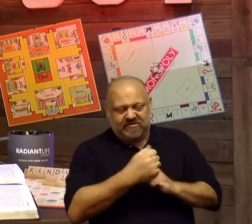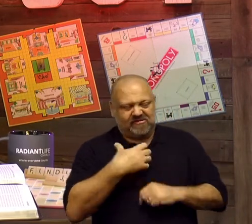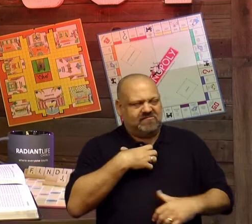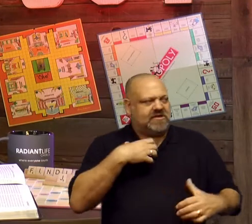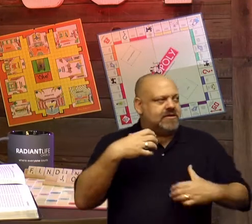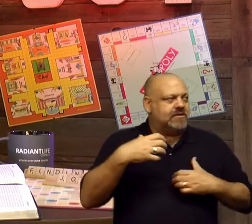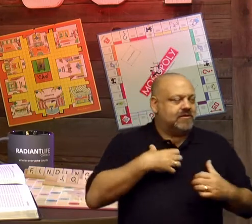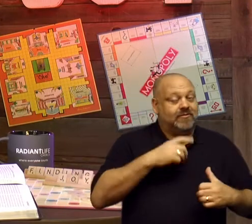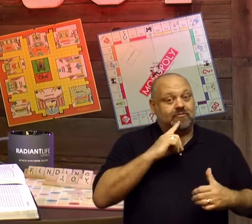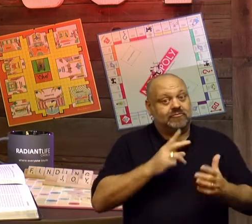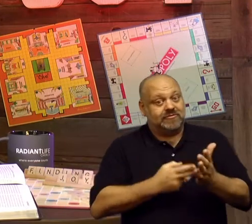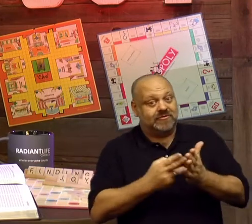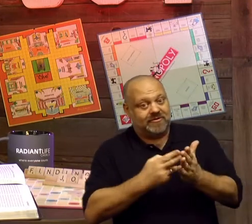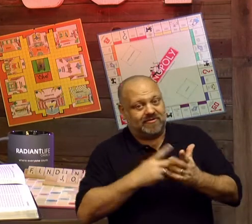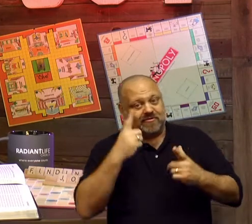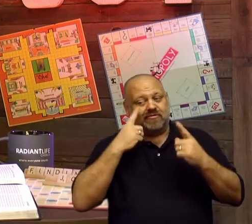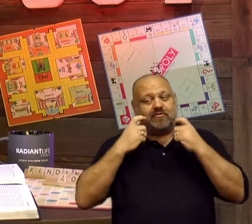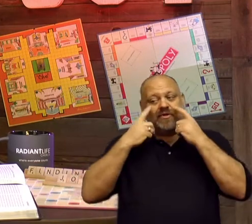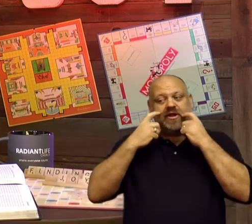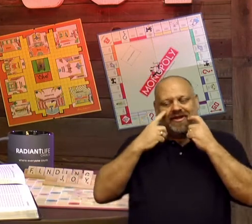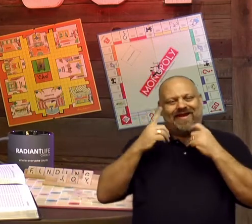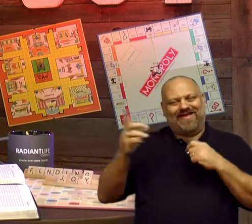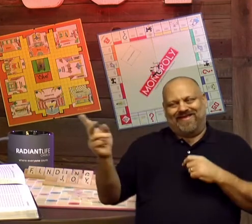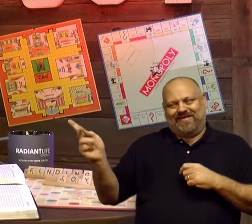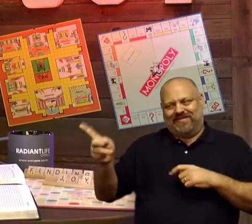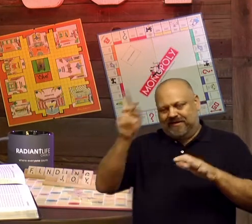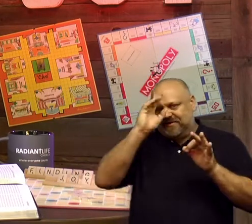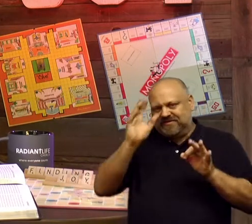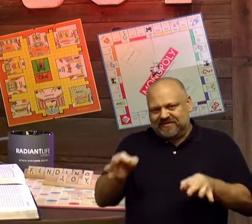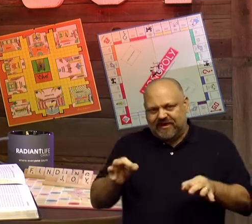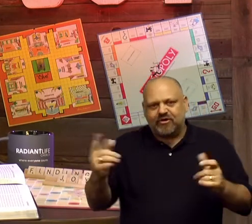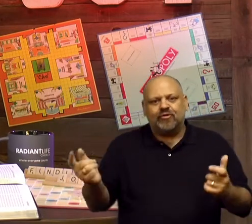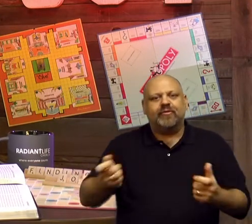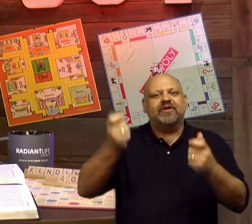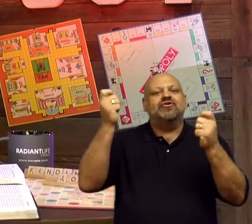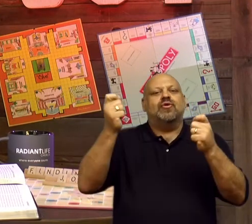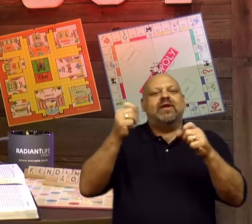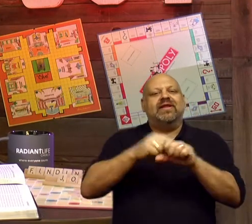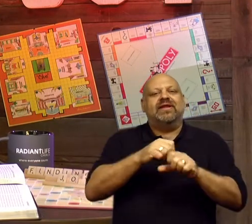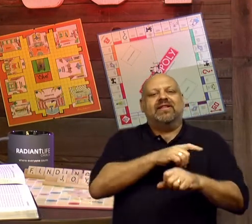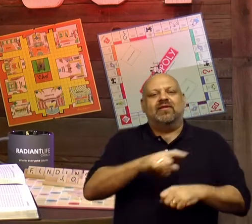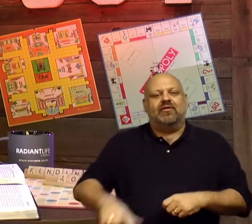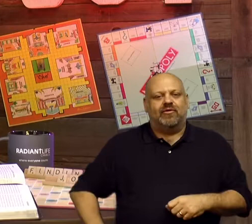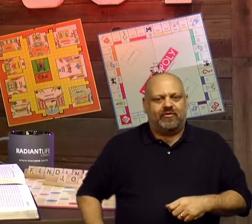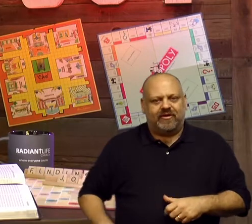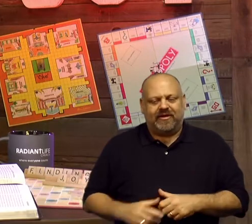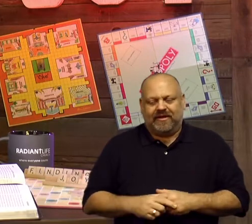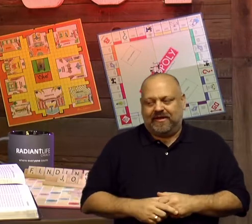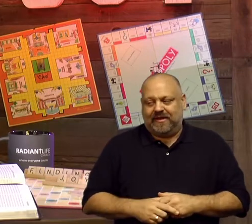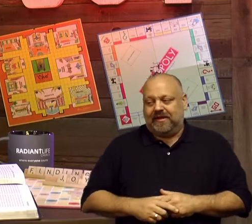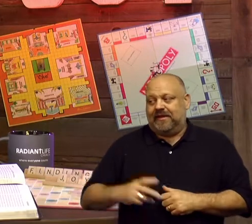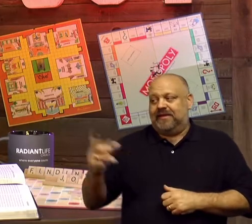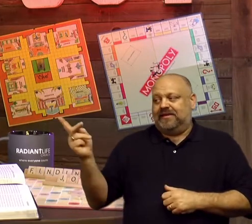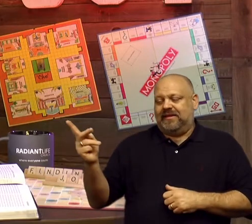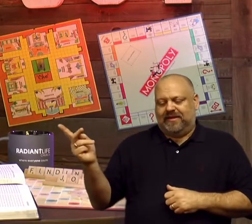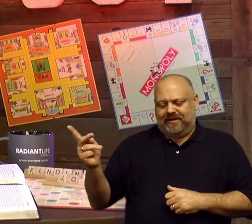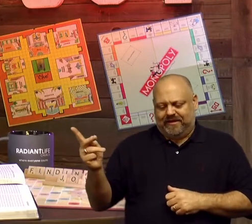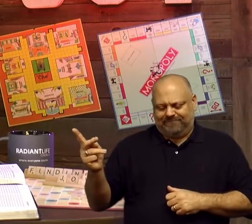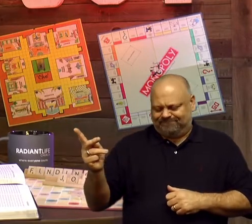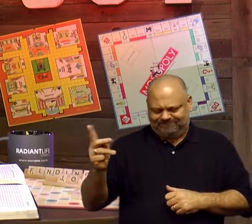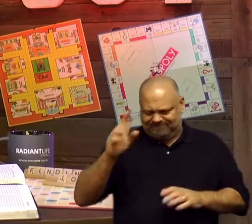that situation would be whining, truth be told, or crying, they decided to rejoice in the Lord.